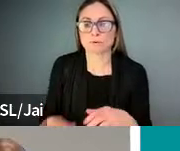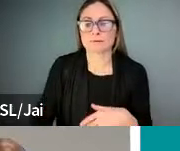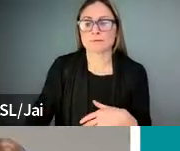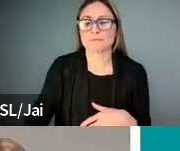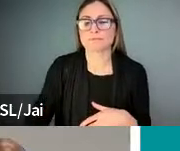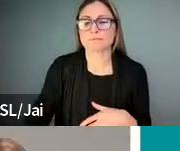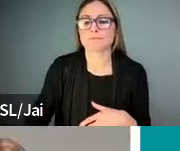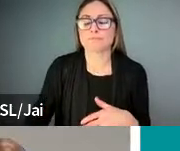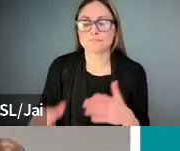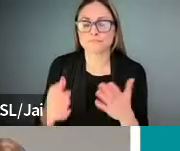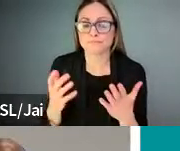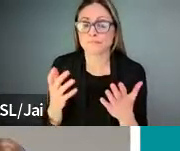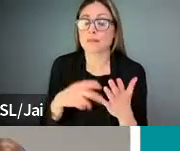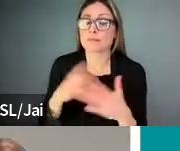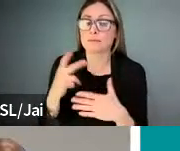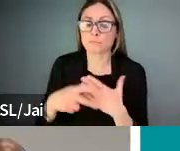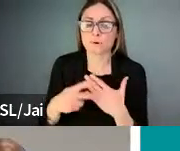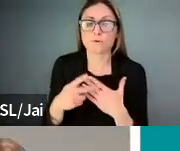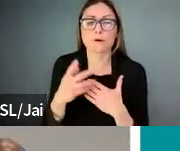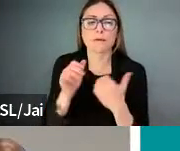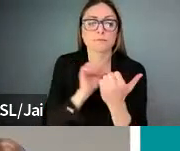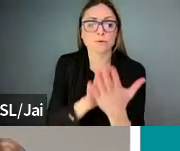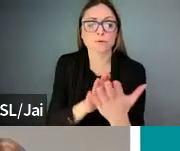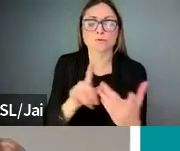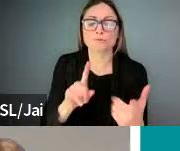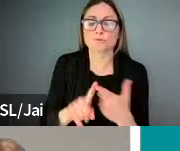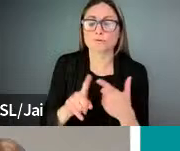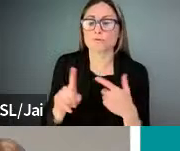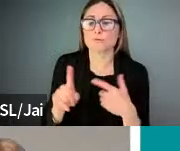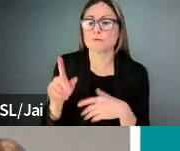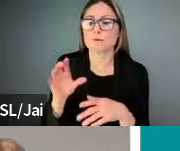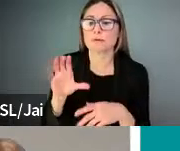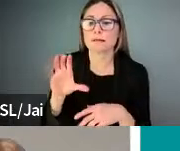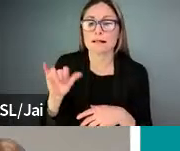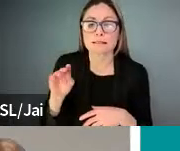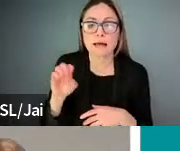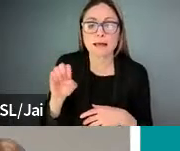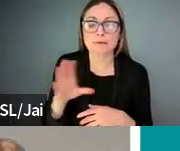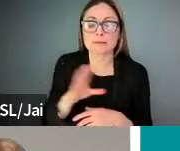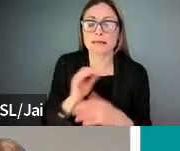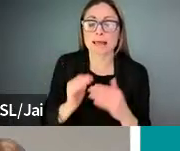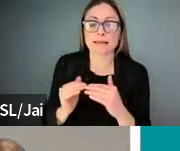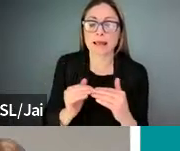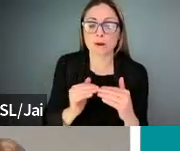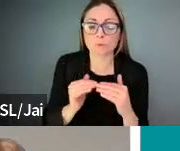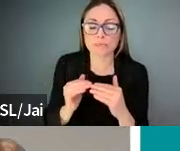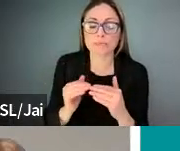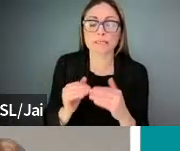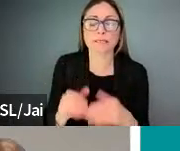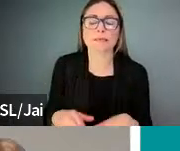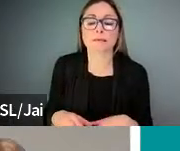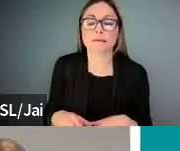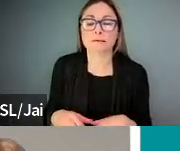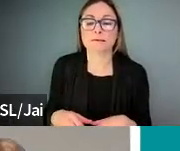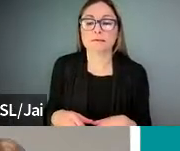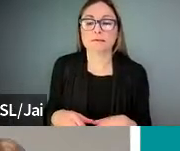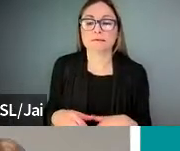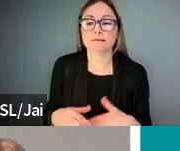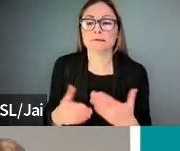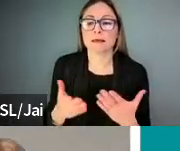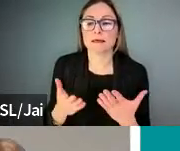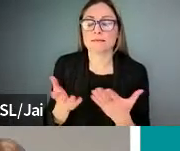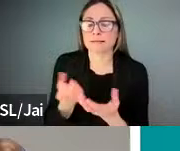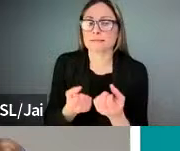the program, its approach towards climate and equity, and again, just echoes the support